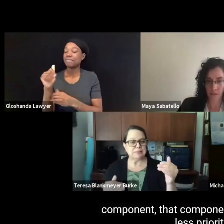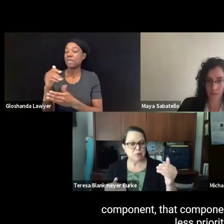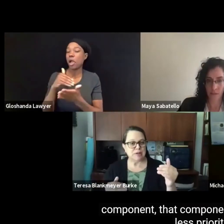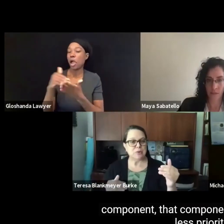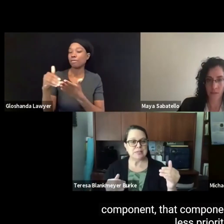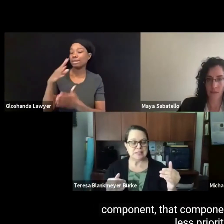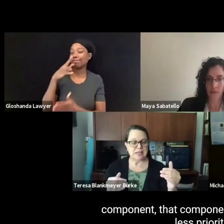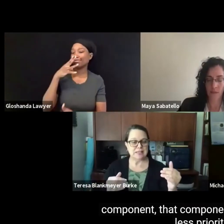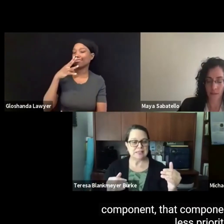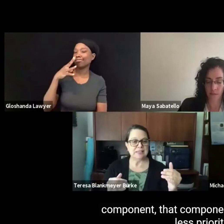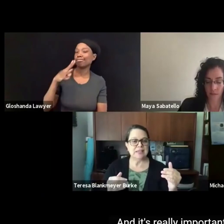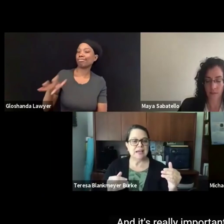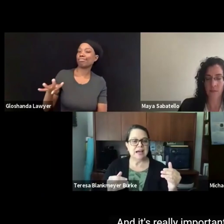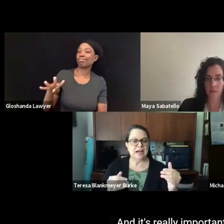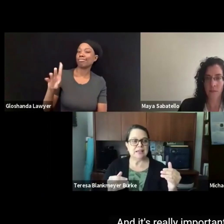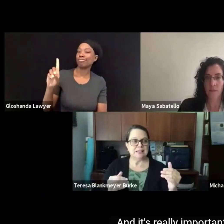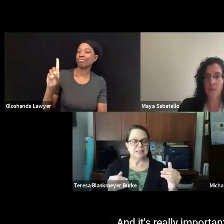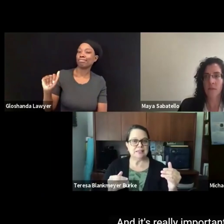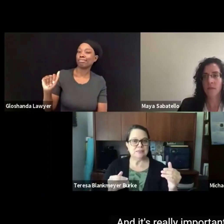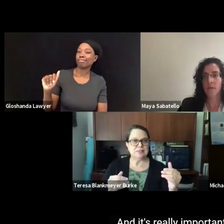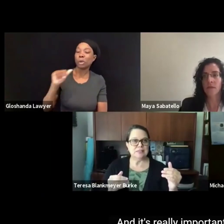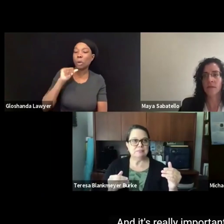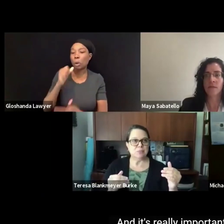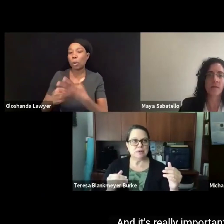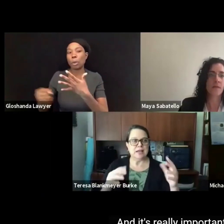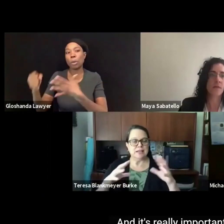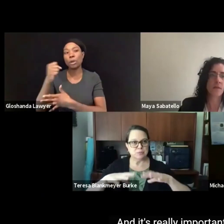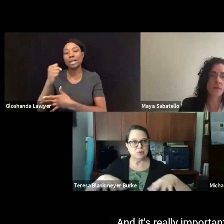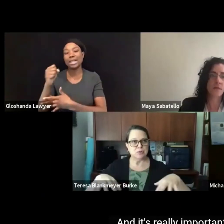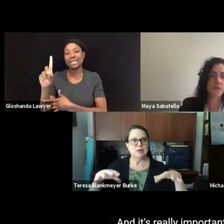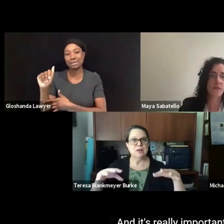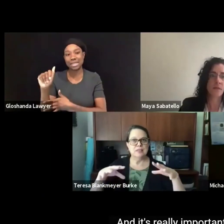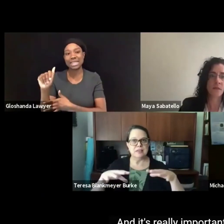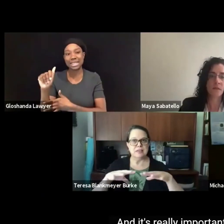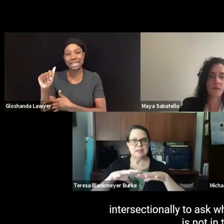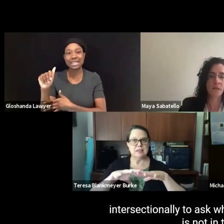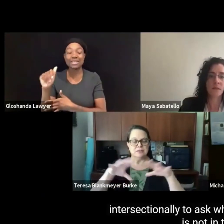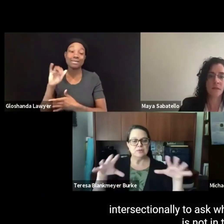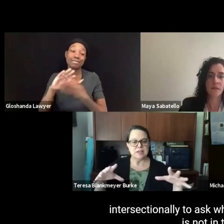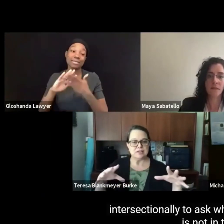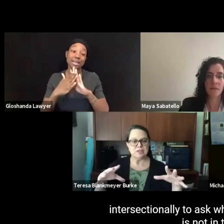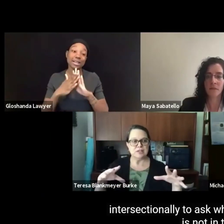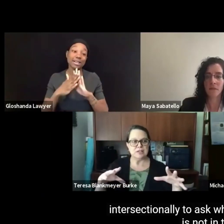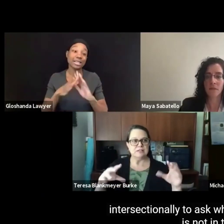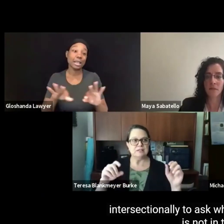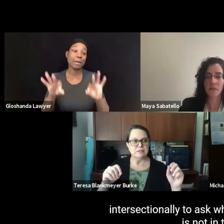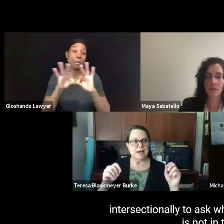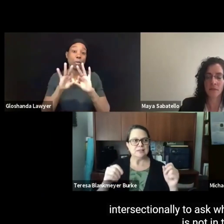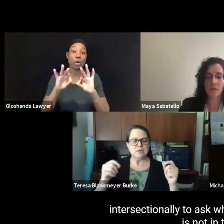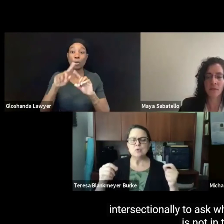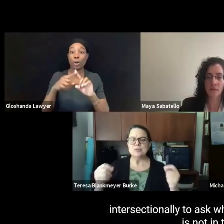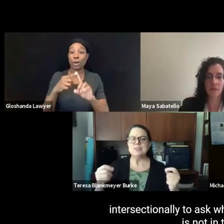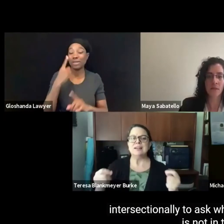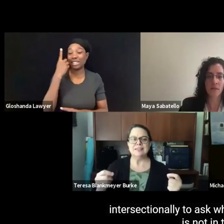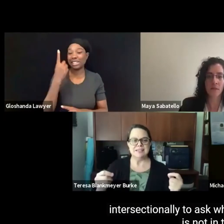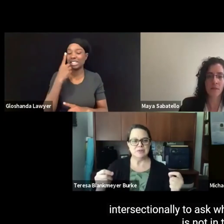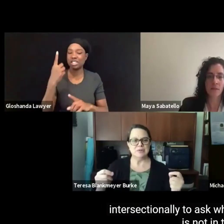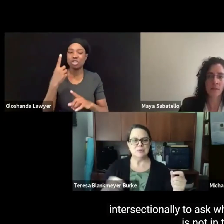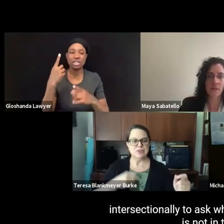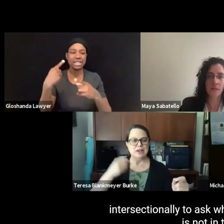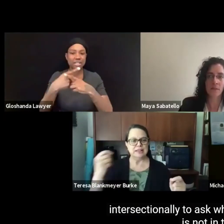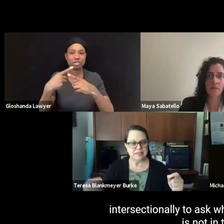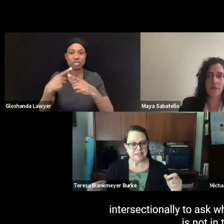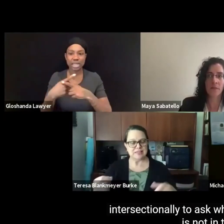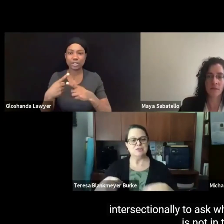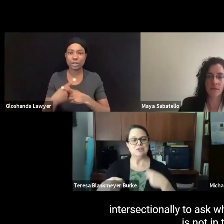or less prioritized. And it's really important, as we're thinking intersectionally, to ask who's not here,